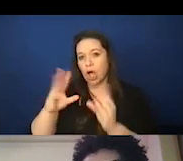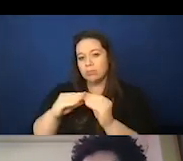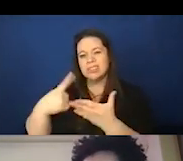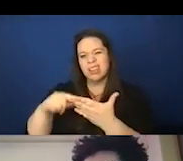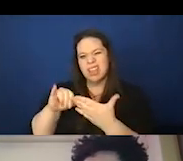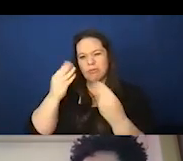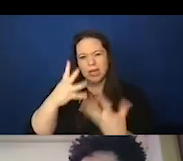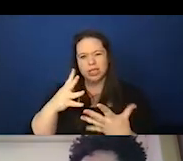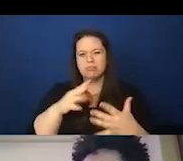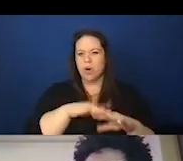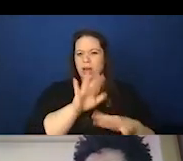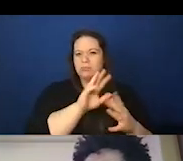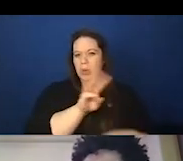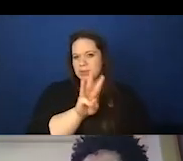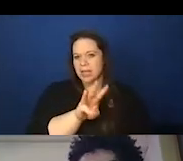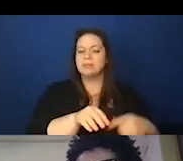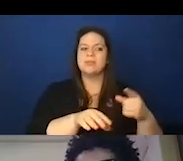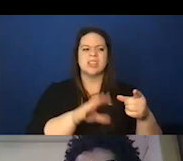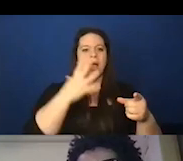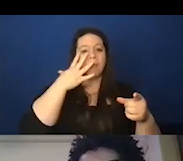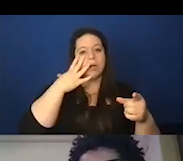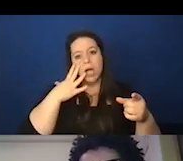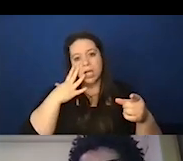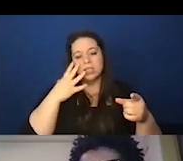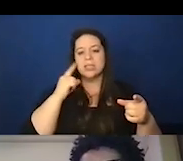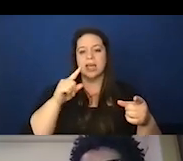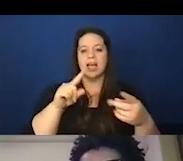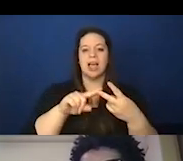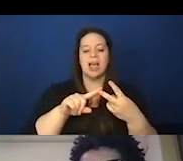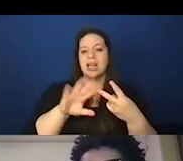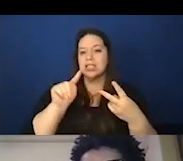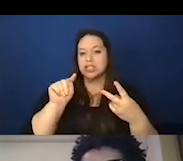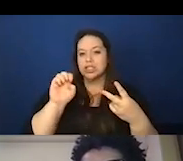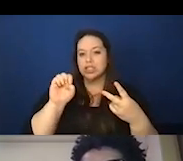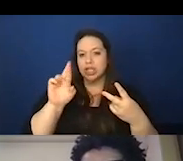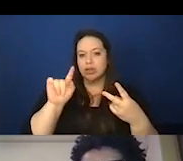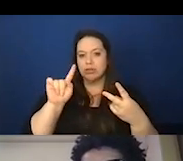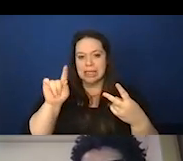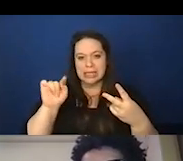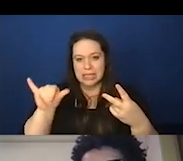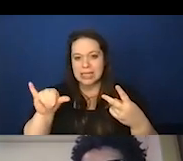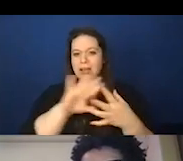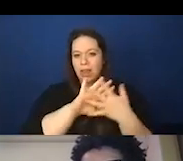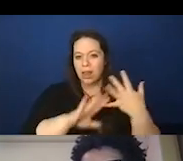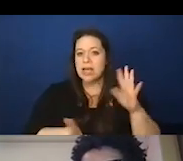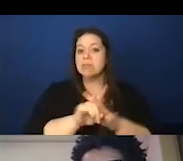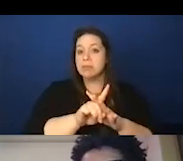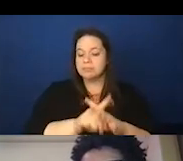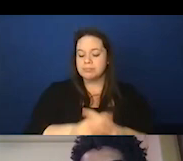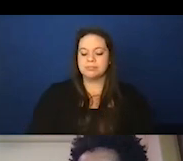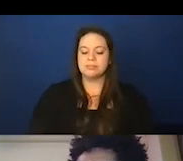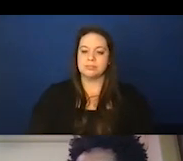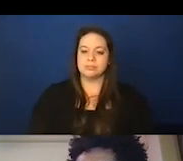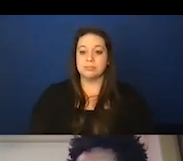that's on the web. Bell's palsy comes up, it's sterility. I mean, you name it, they come up. We had people that had